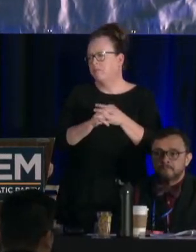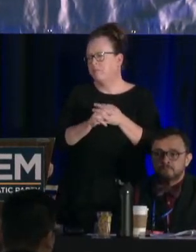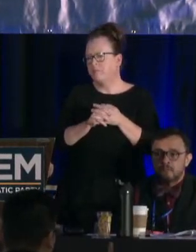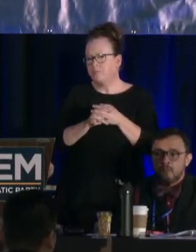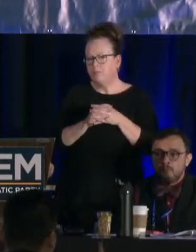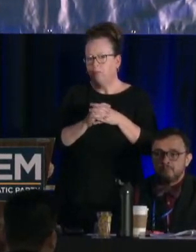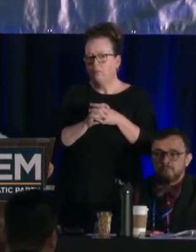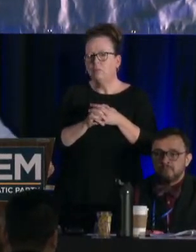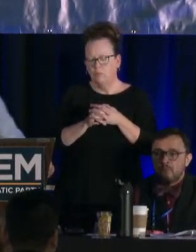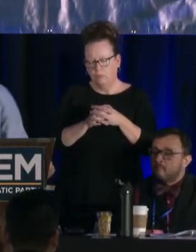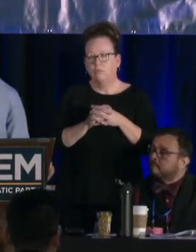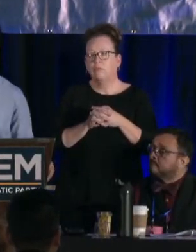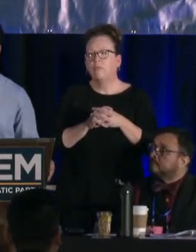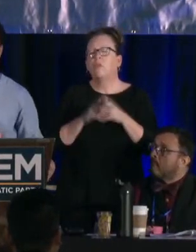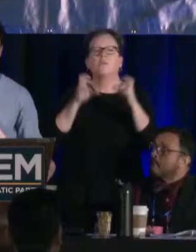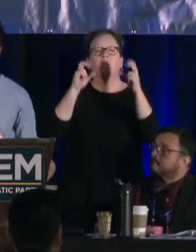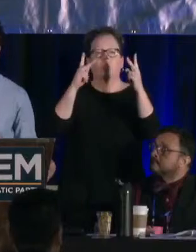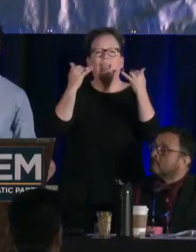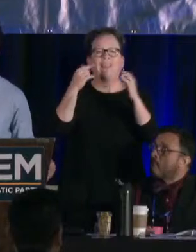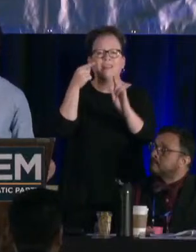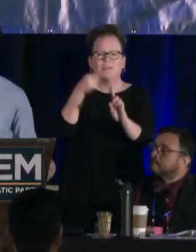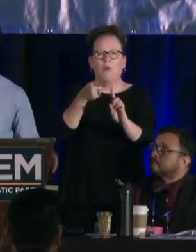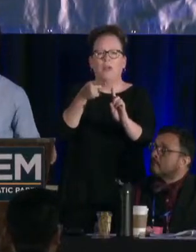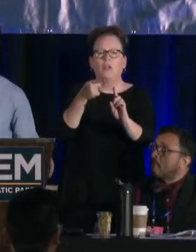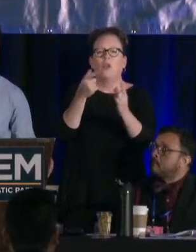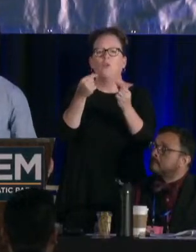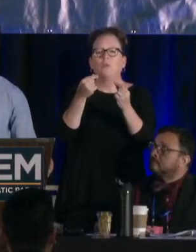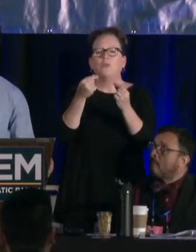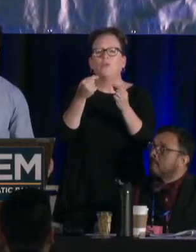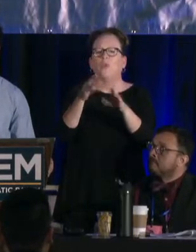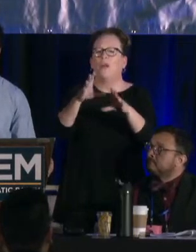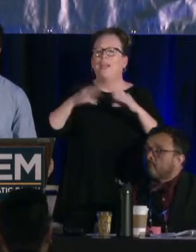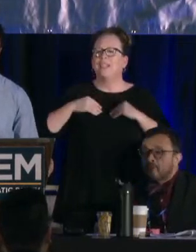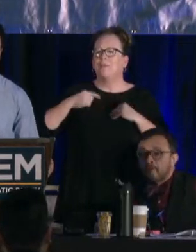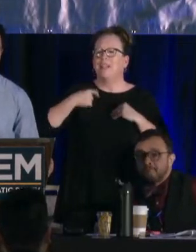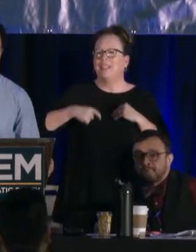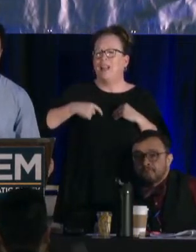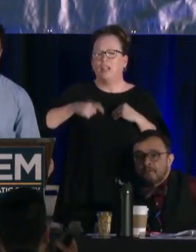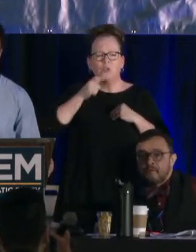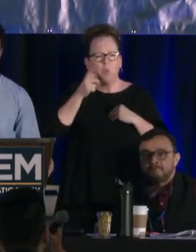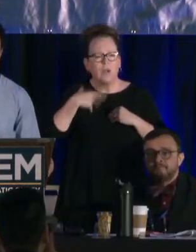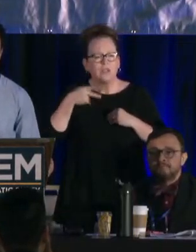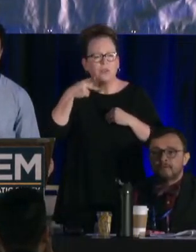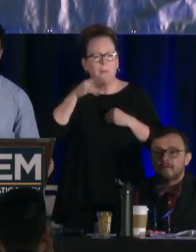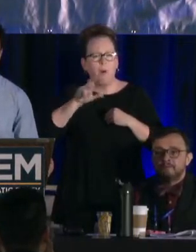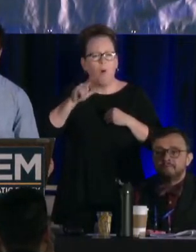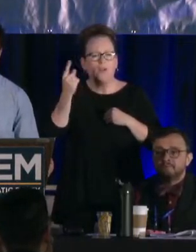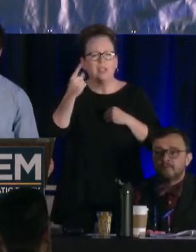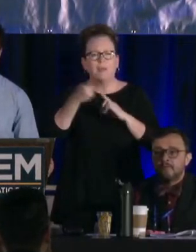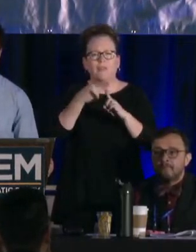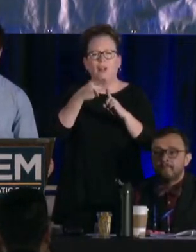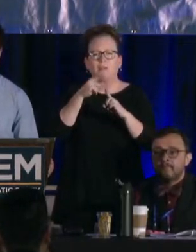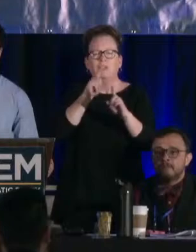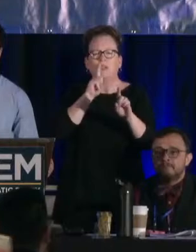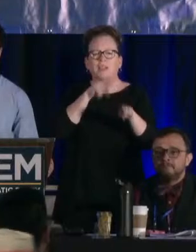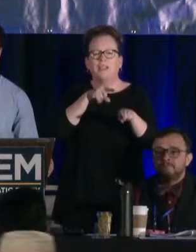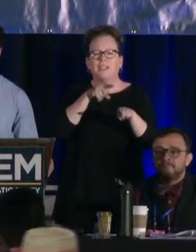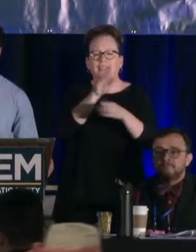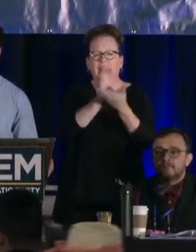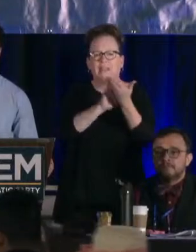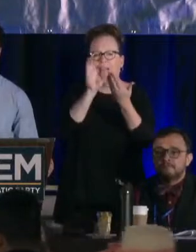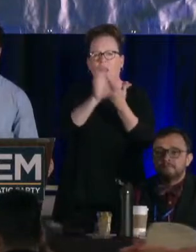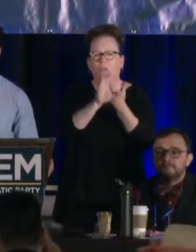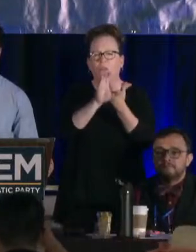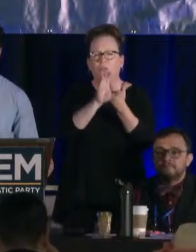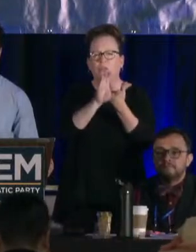One sentence. At this point, we're taking delegates who'd like to pull something from the consent calendar, so I apologize, but